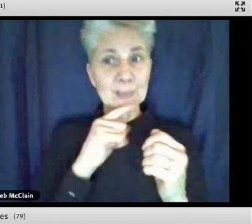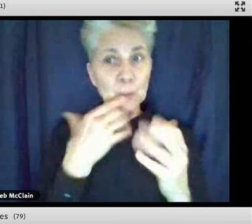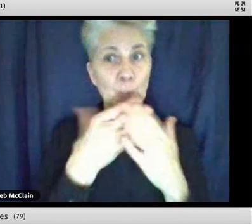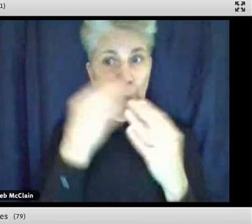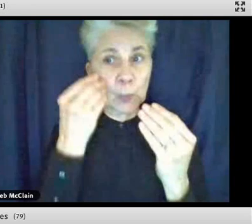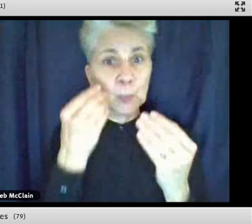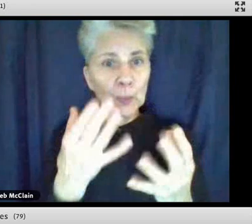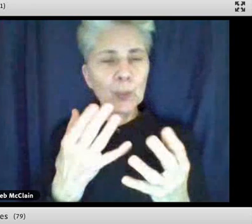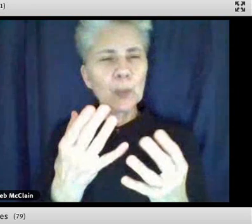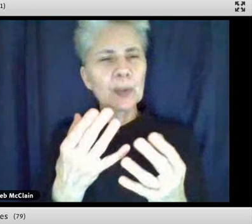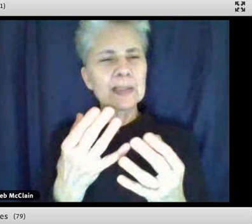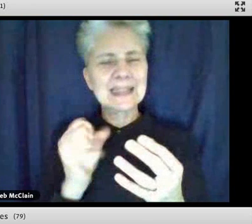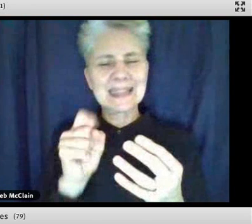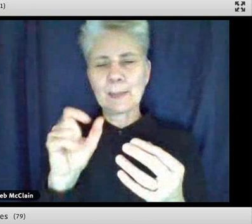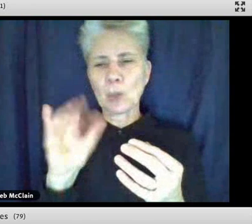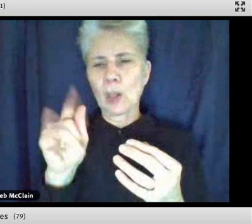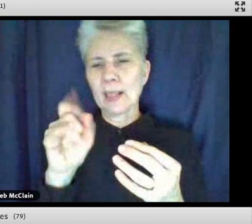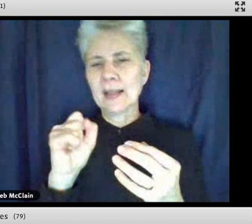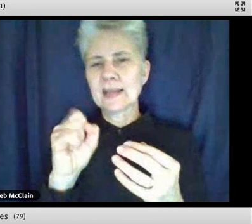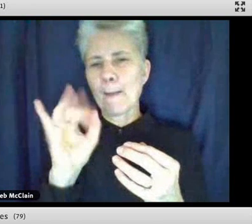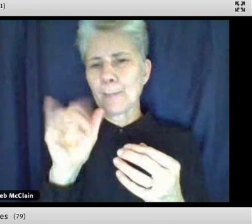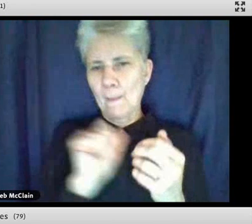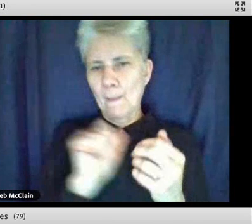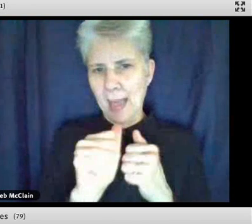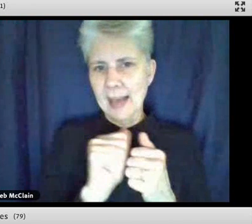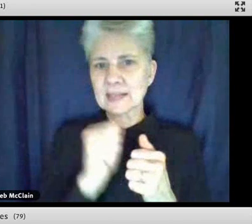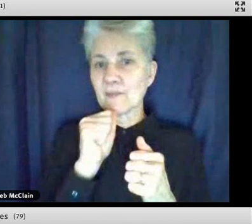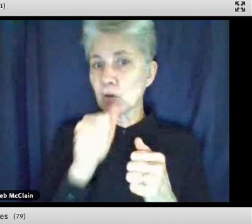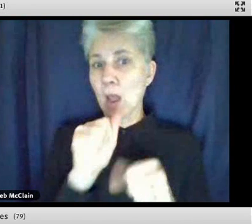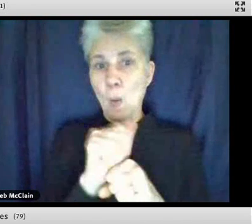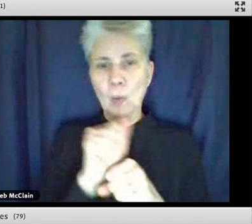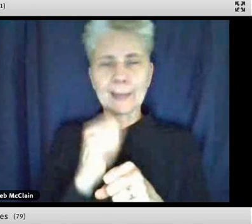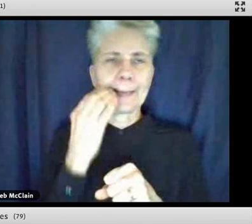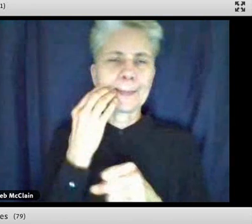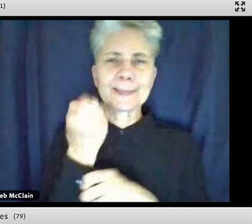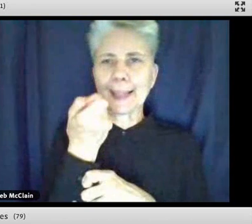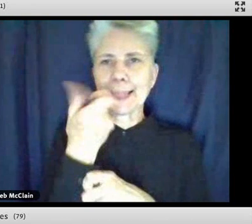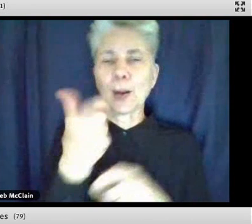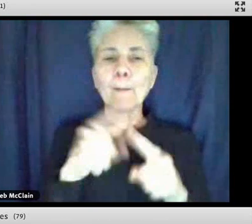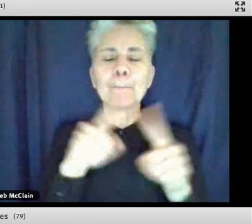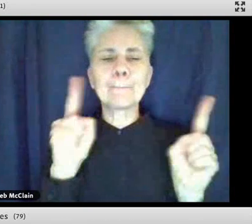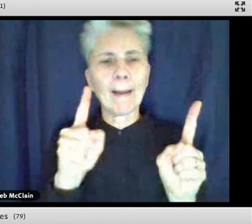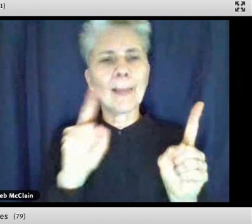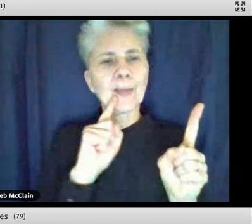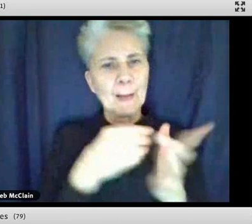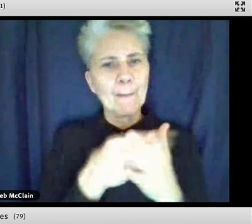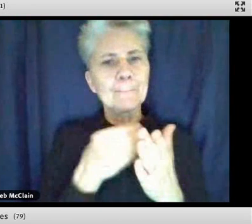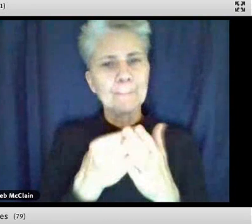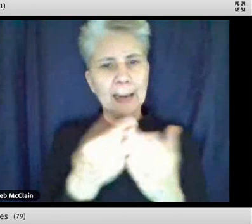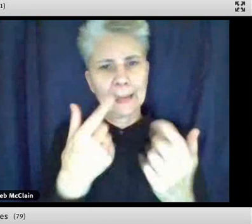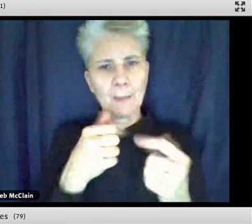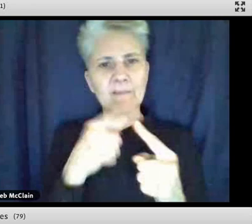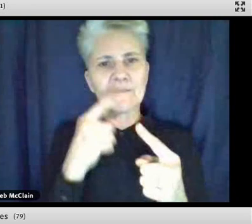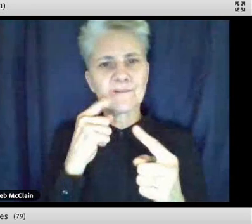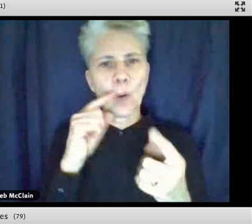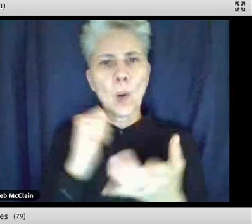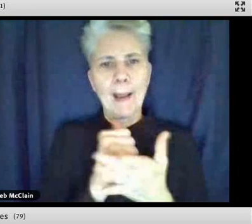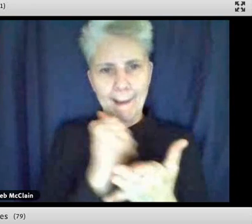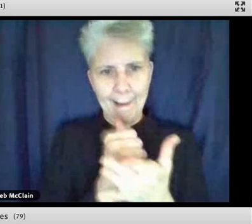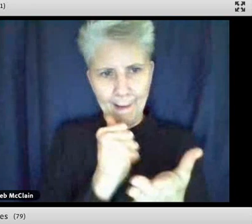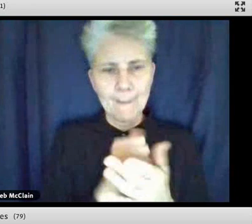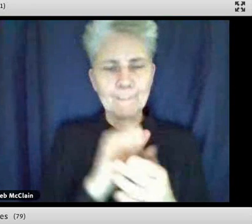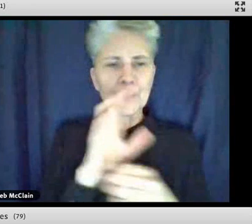The stimulus bill is coming through. So if you are unemployed, I know it's a drop in the bucket, but there is money that's coming for the relief for businesses,